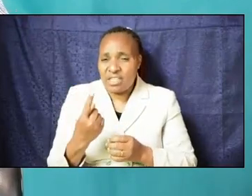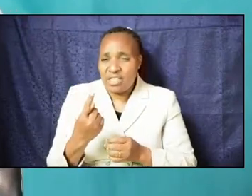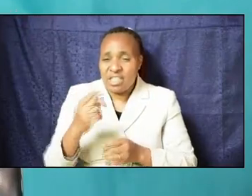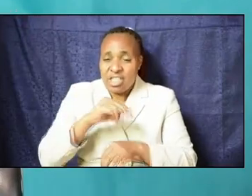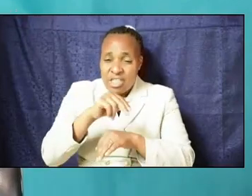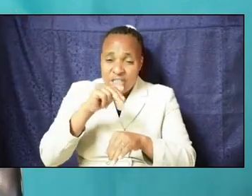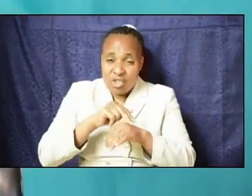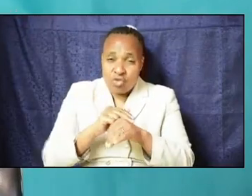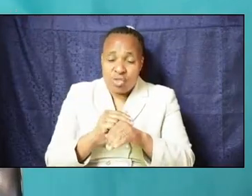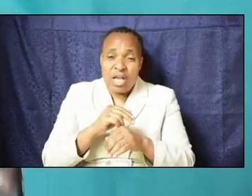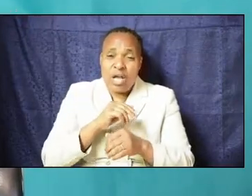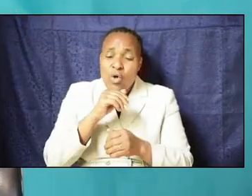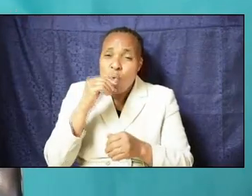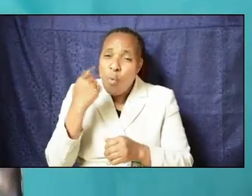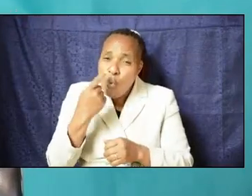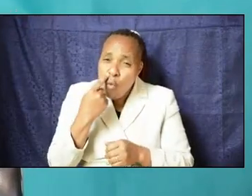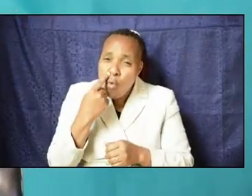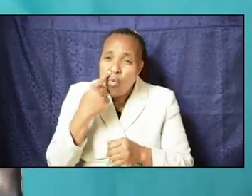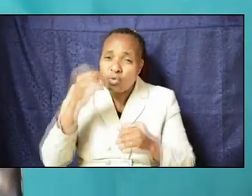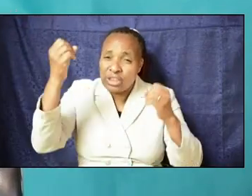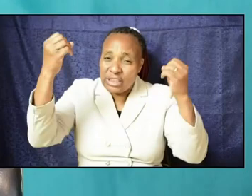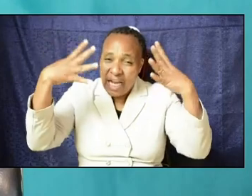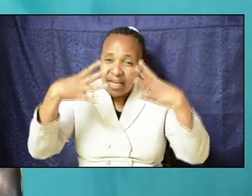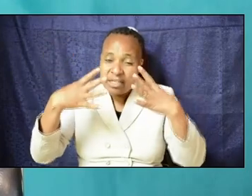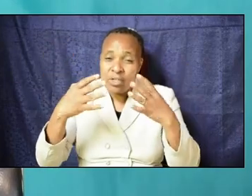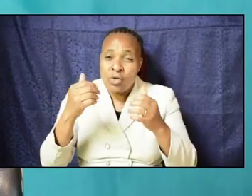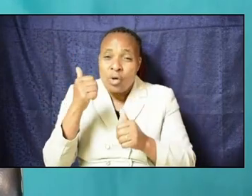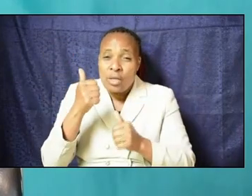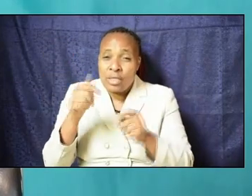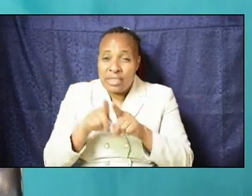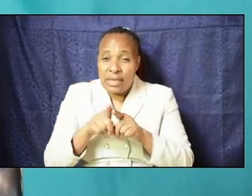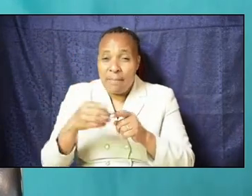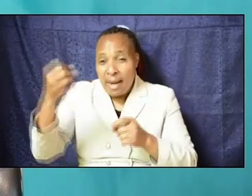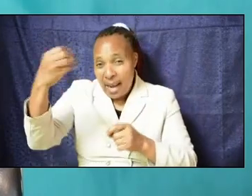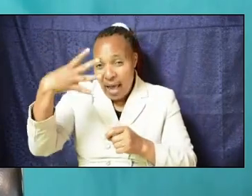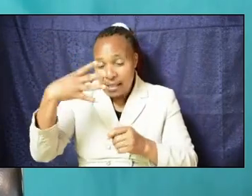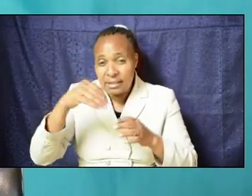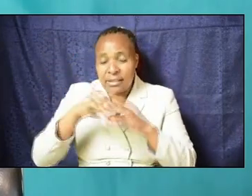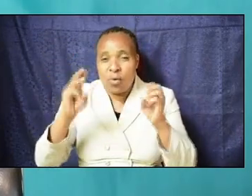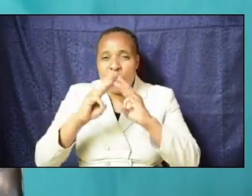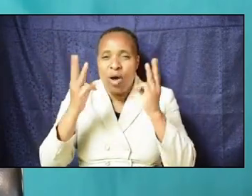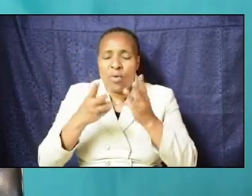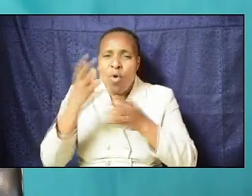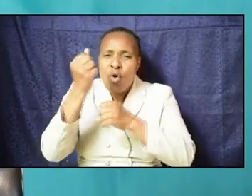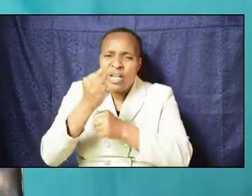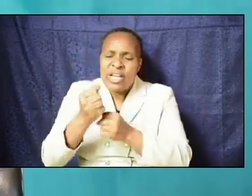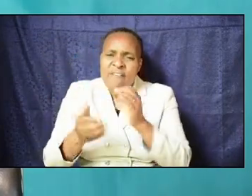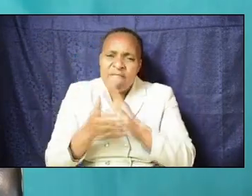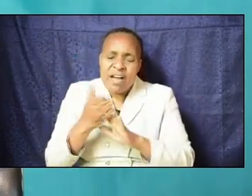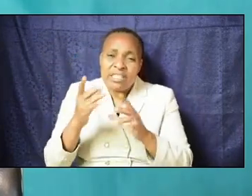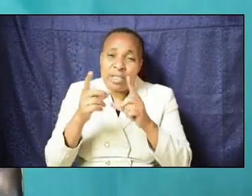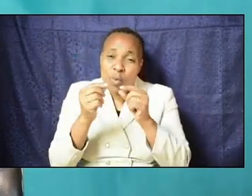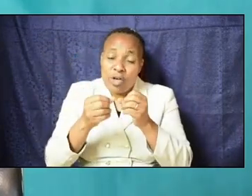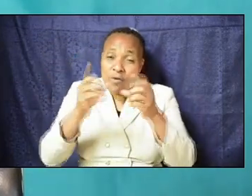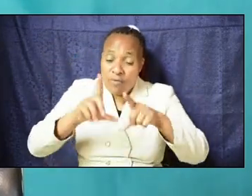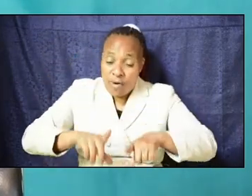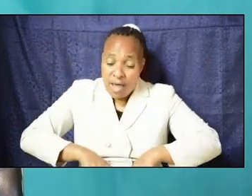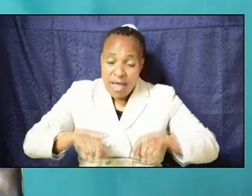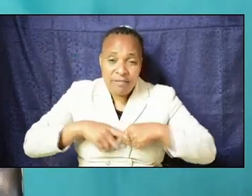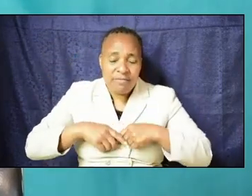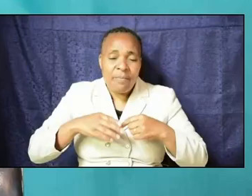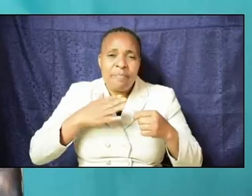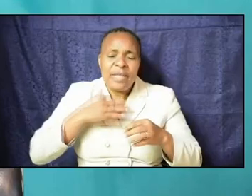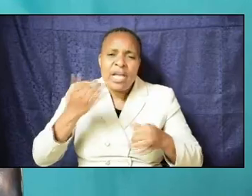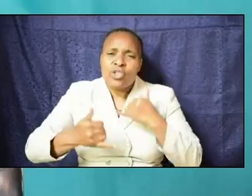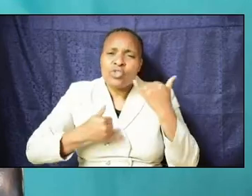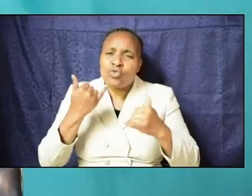perverse nation, among whom ye shine as lights in the world, holding forth the word of life, that I may rejoice in